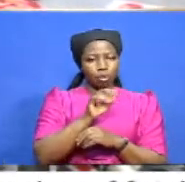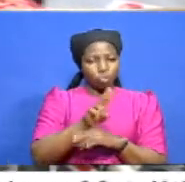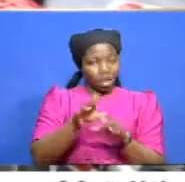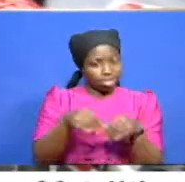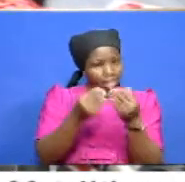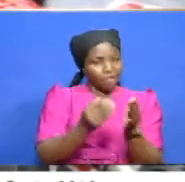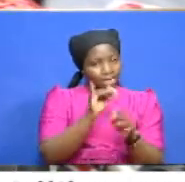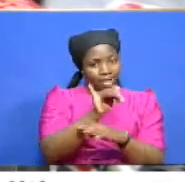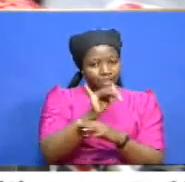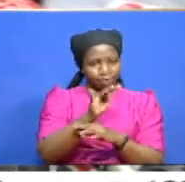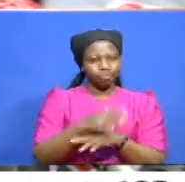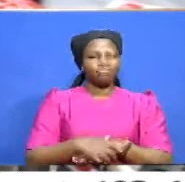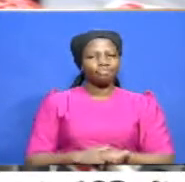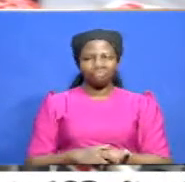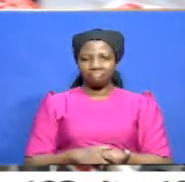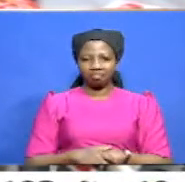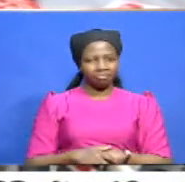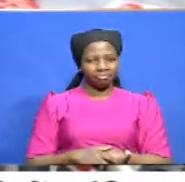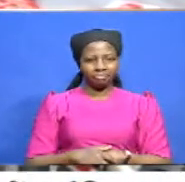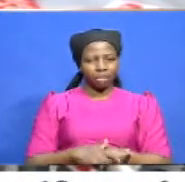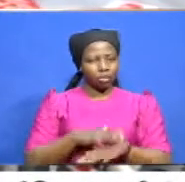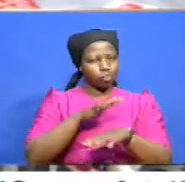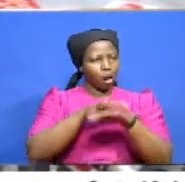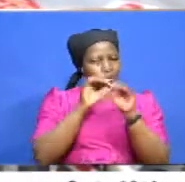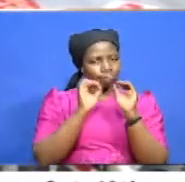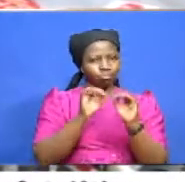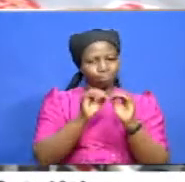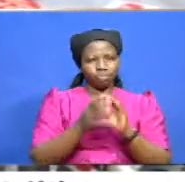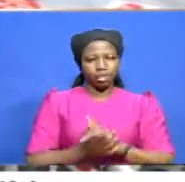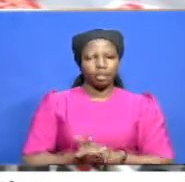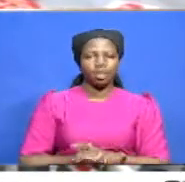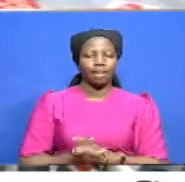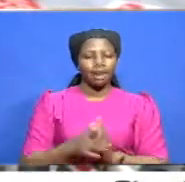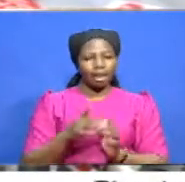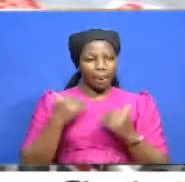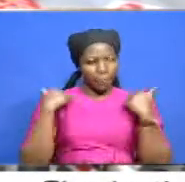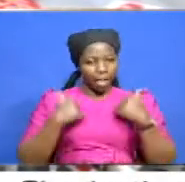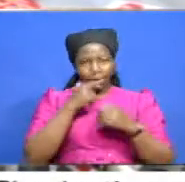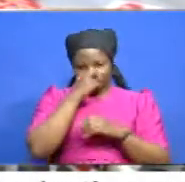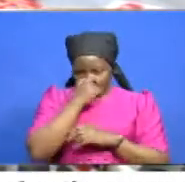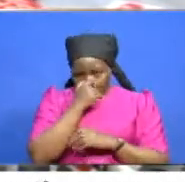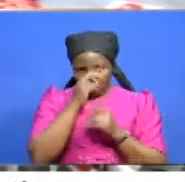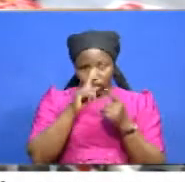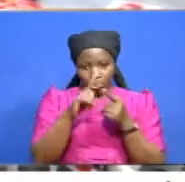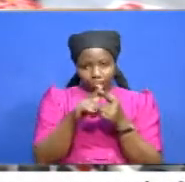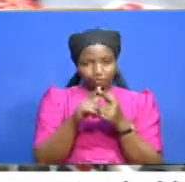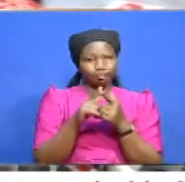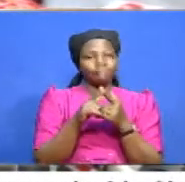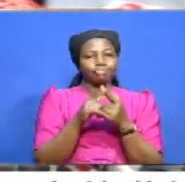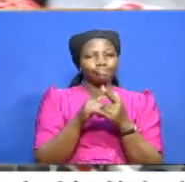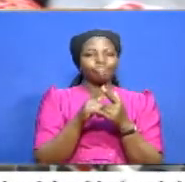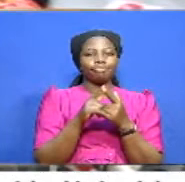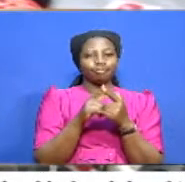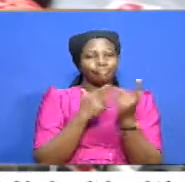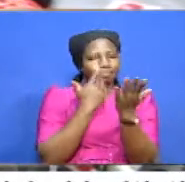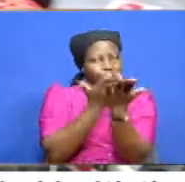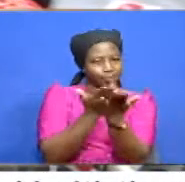is superfluous and is without merit, and wish to table our response as follows.